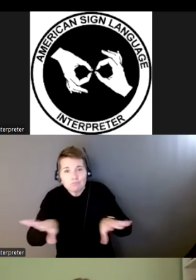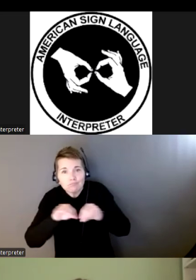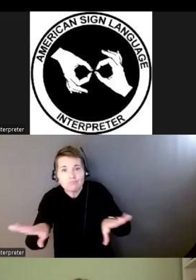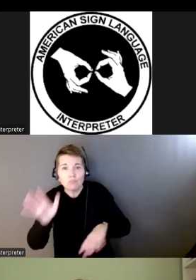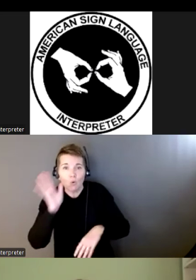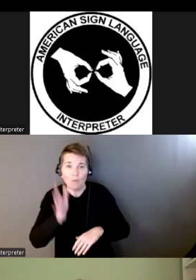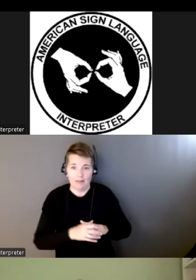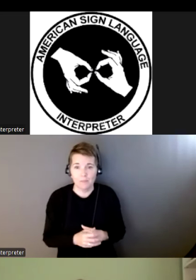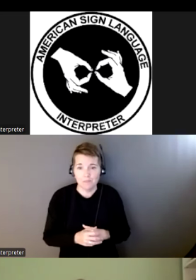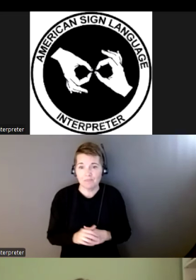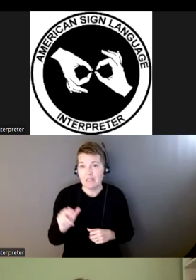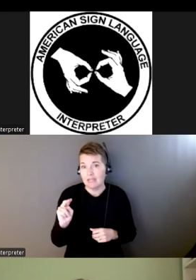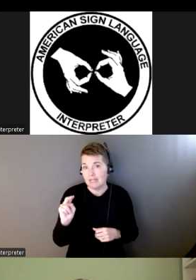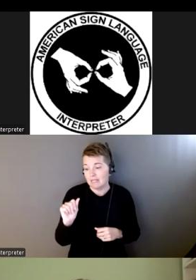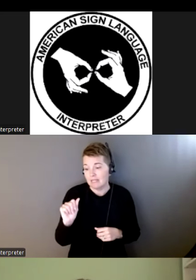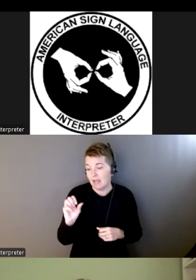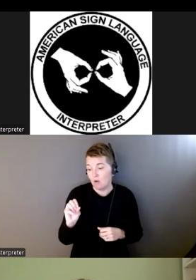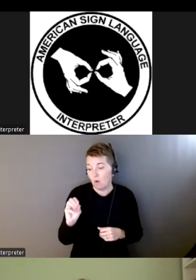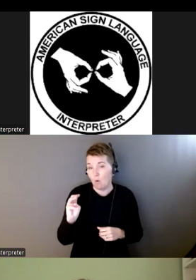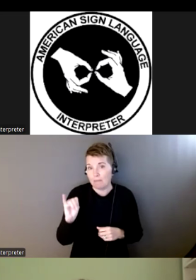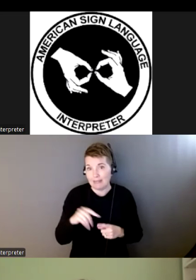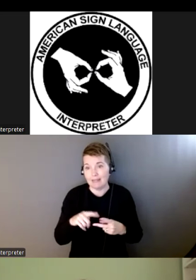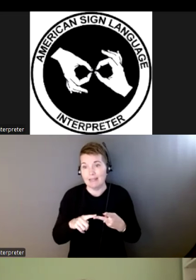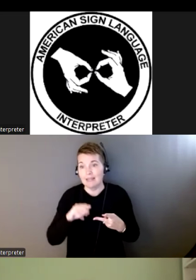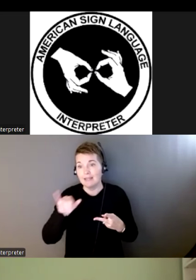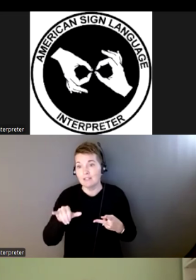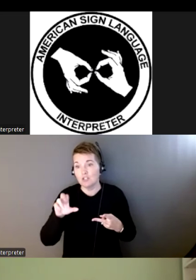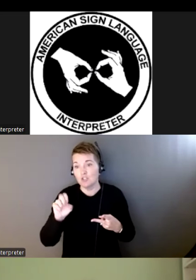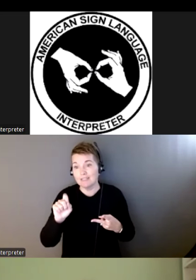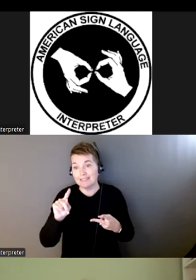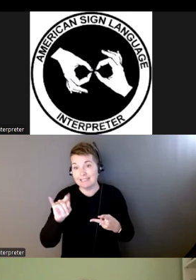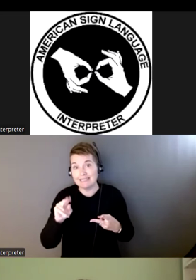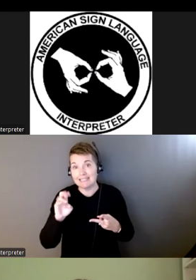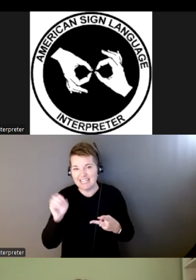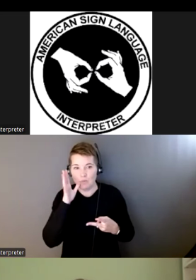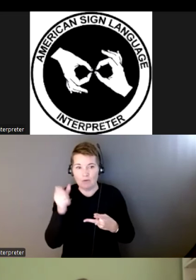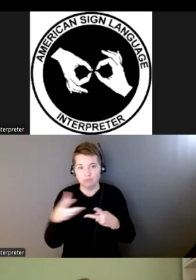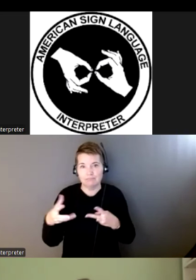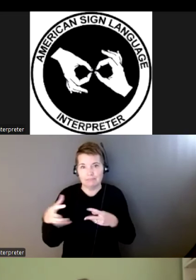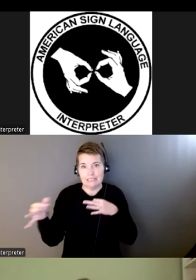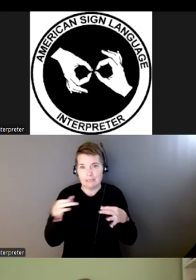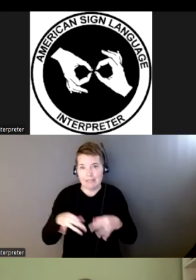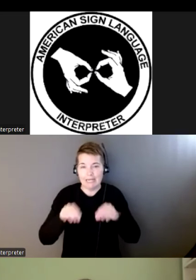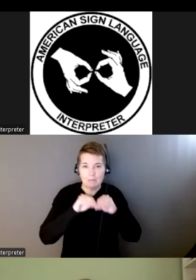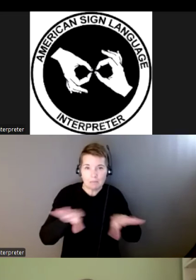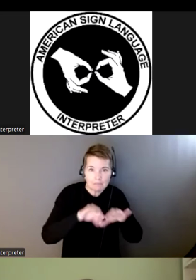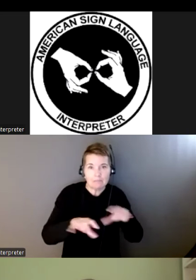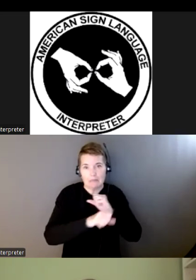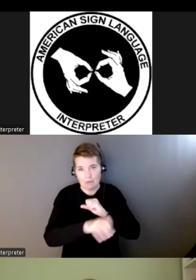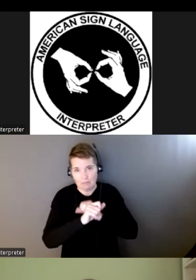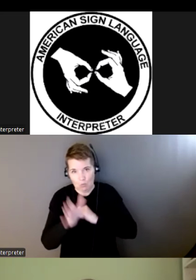Naomi and Justine, I'm sure, will be talking in more detail about that. And we can also cover it in Q&A. Next slide,